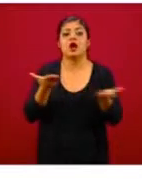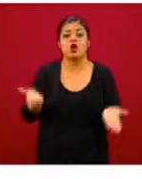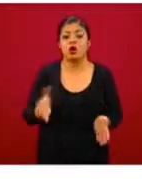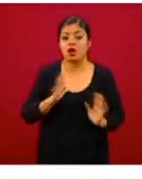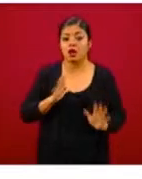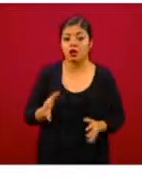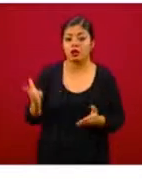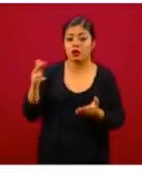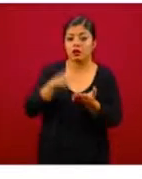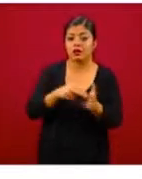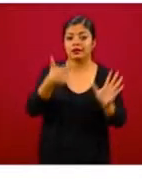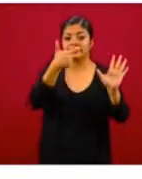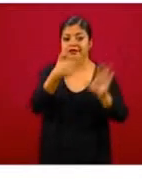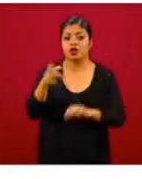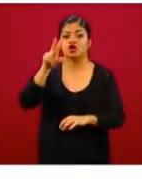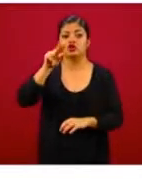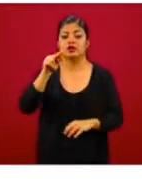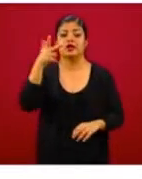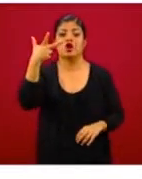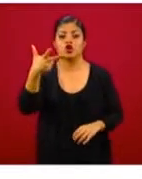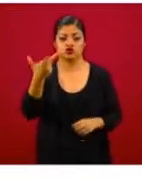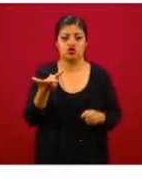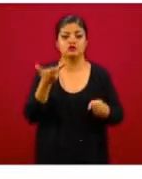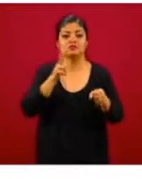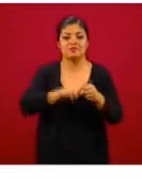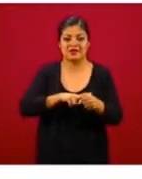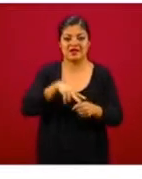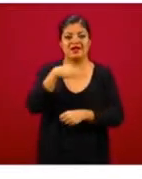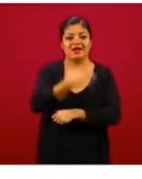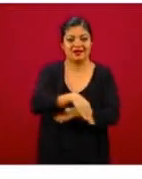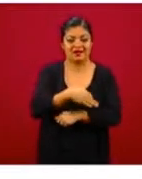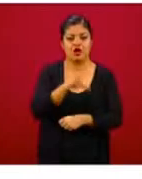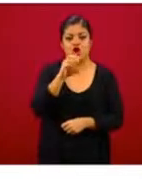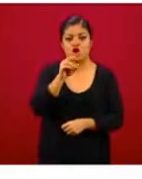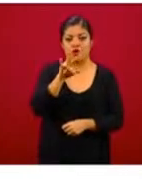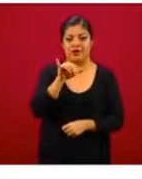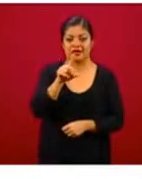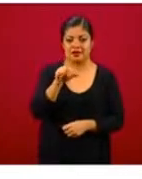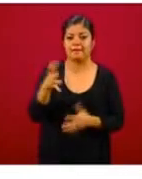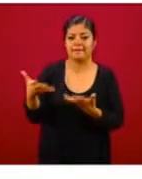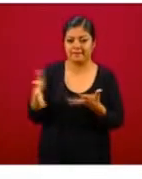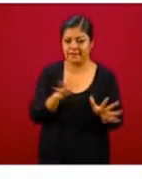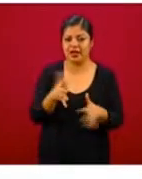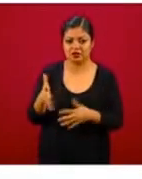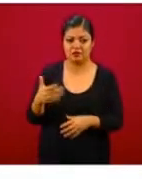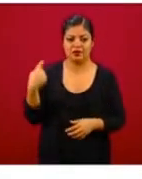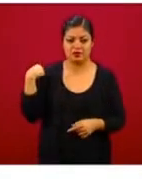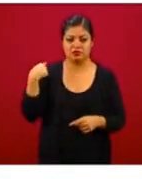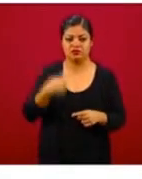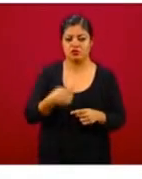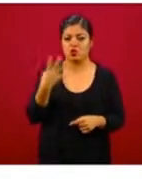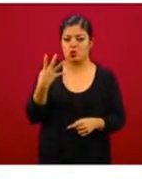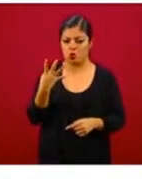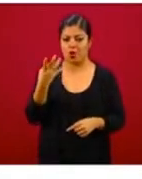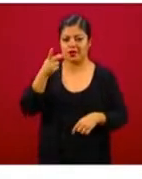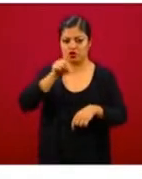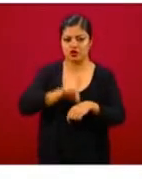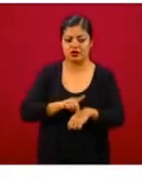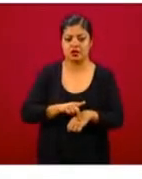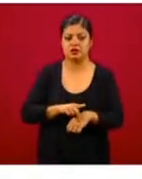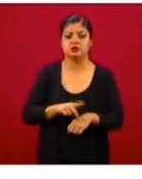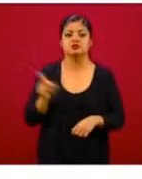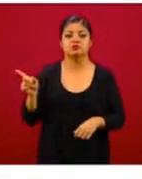able to designate more and more hospitals for treatment of COVID patients. And now we're at this approximately